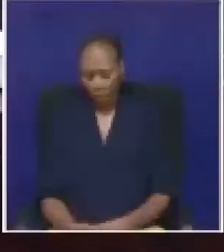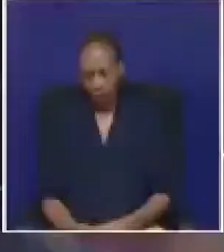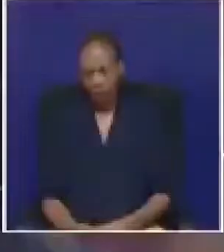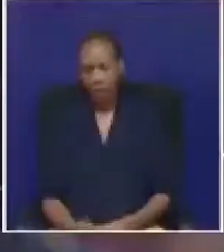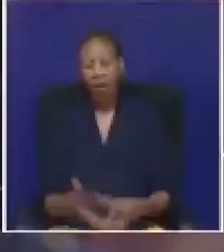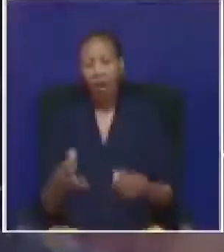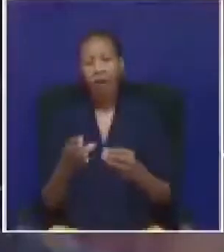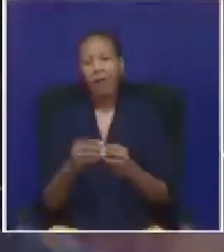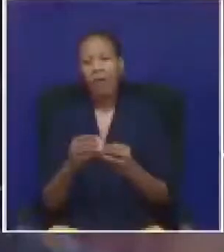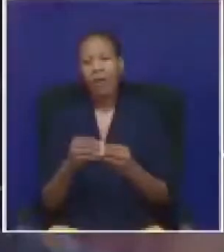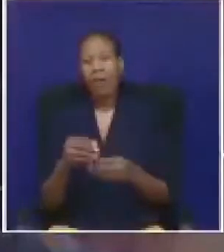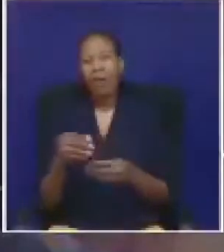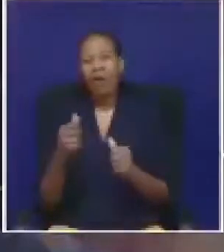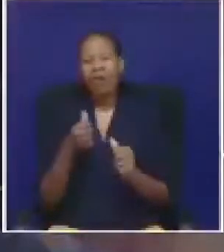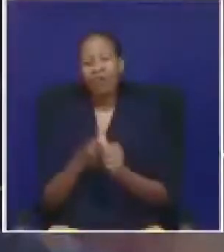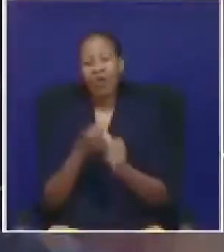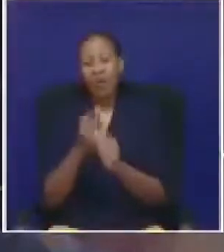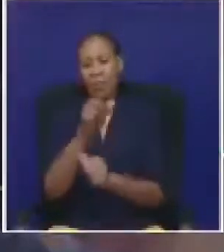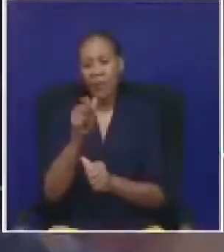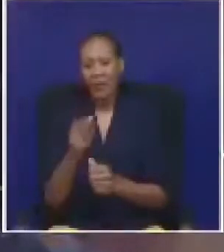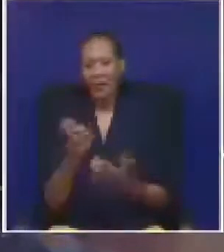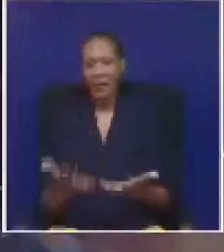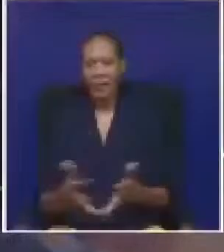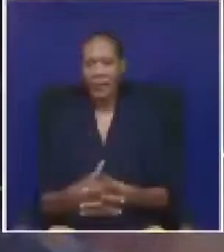Honorable Chance, you may ask the next follow-up.